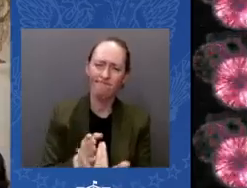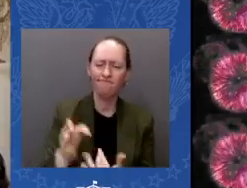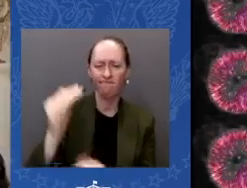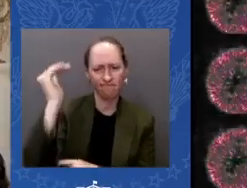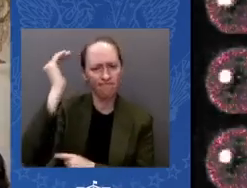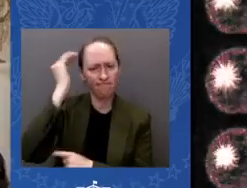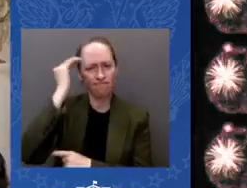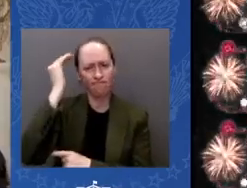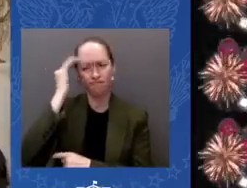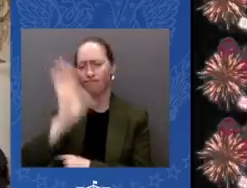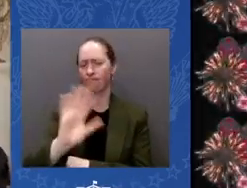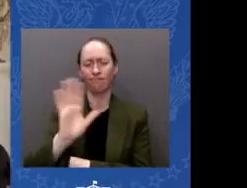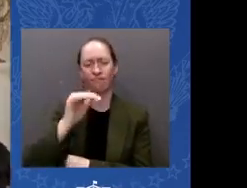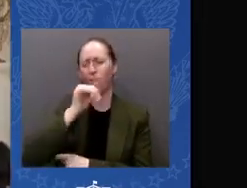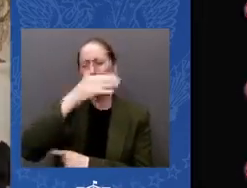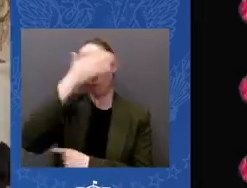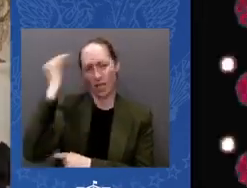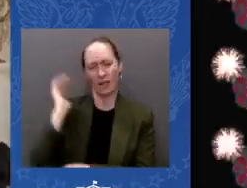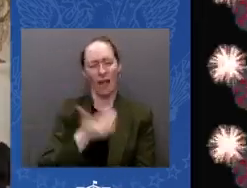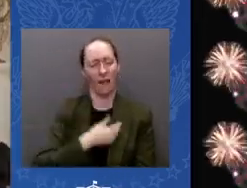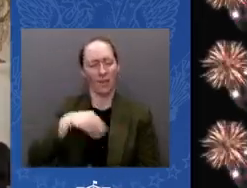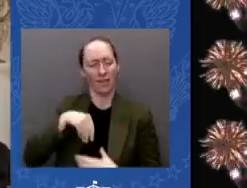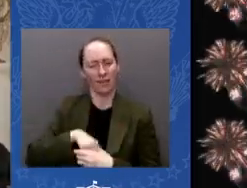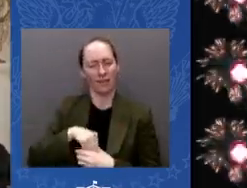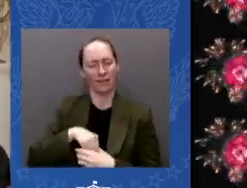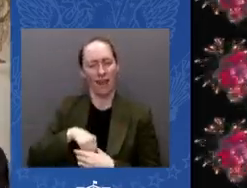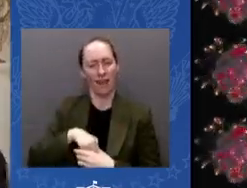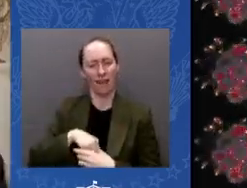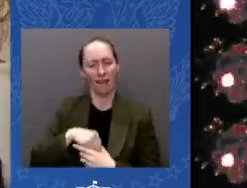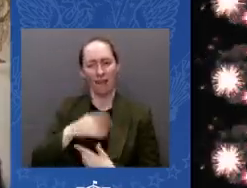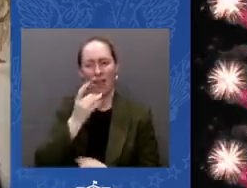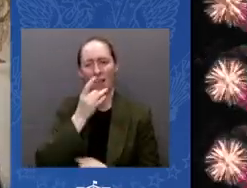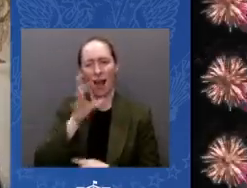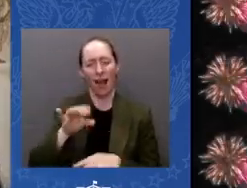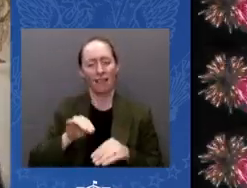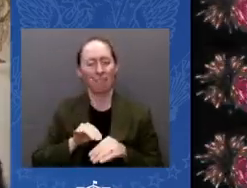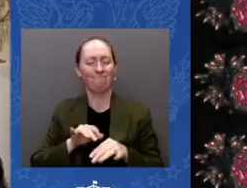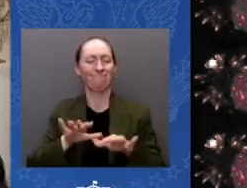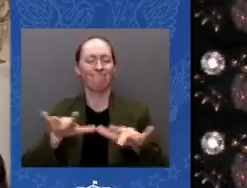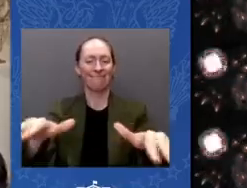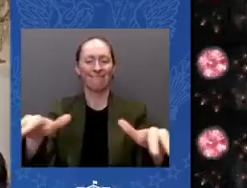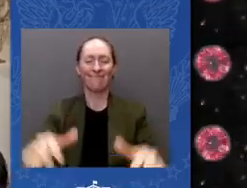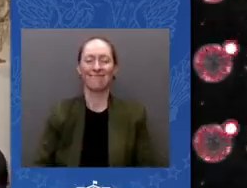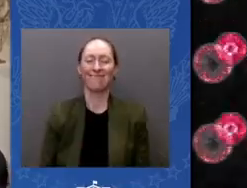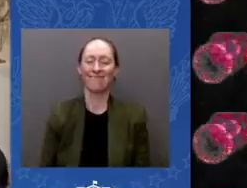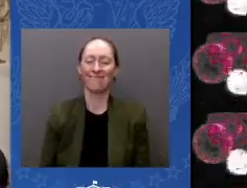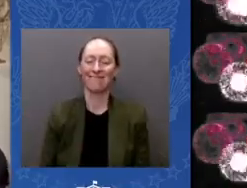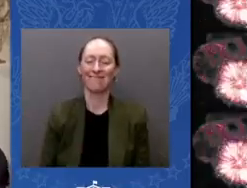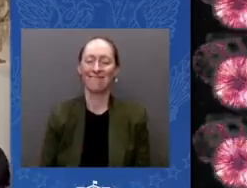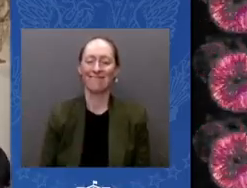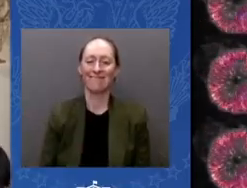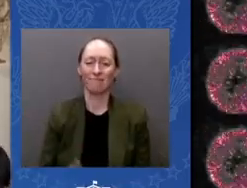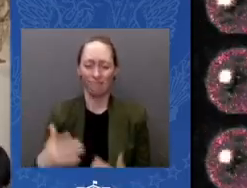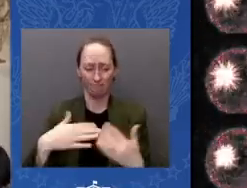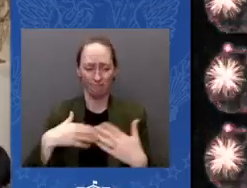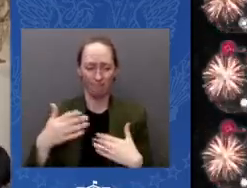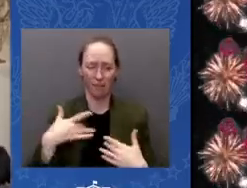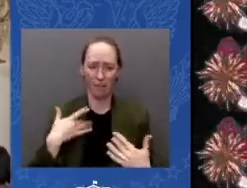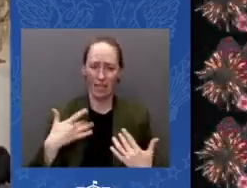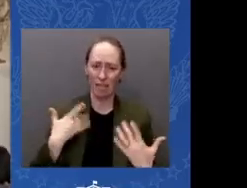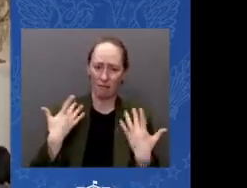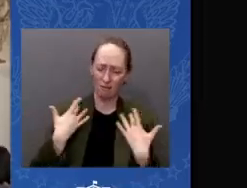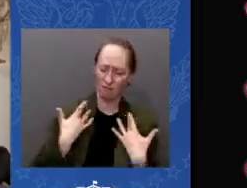of darkness, we see the light. So today, as we celebrate Diwali, let us